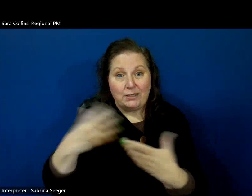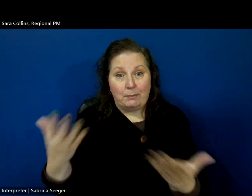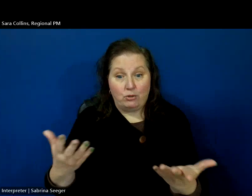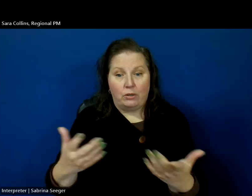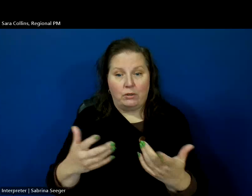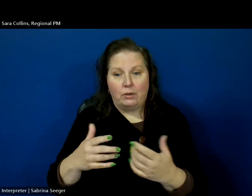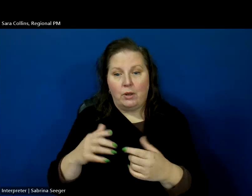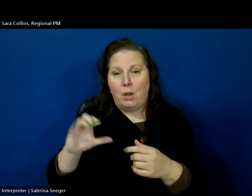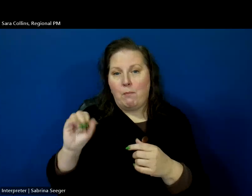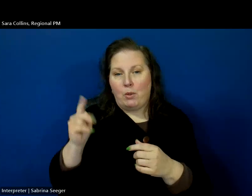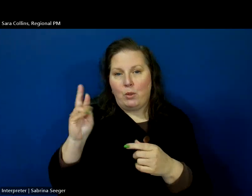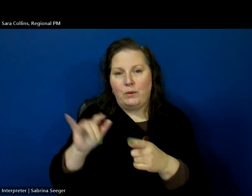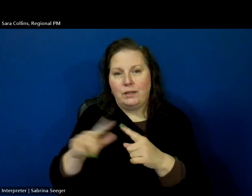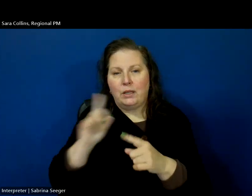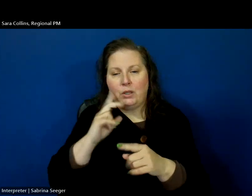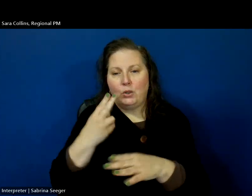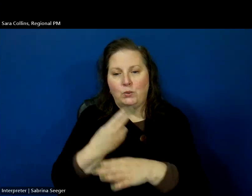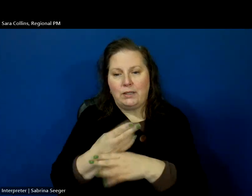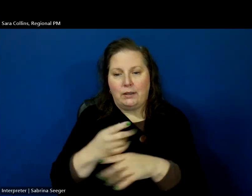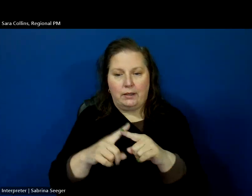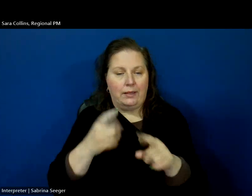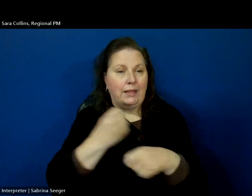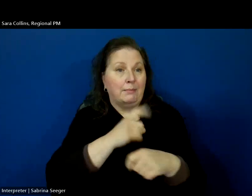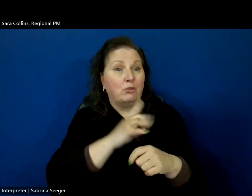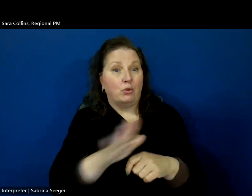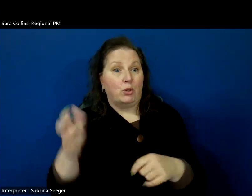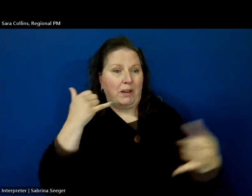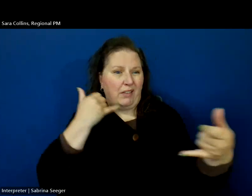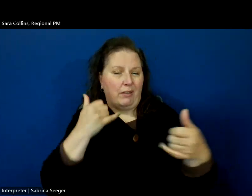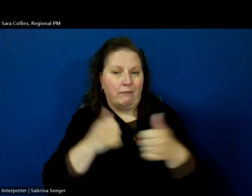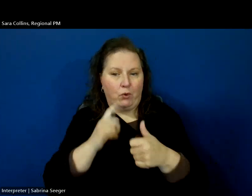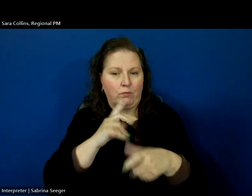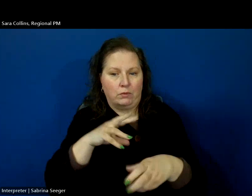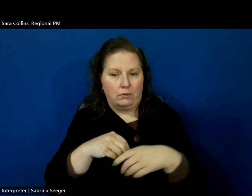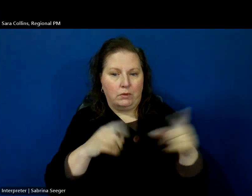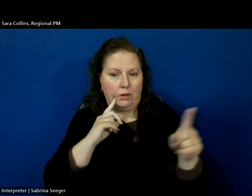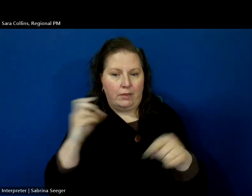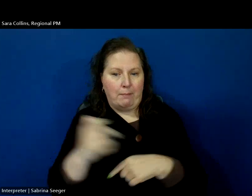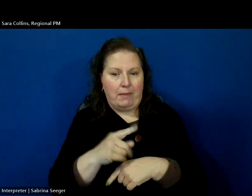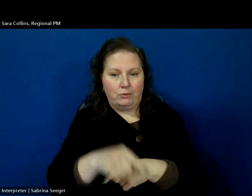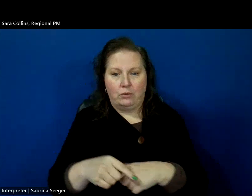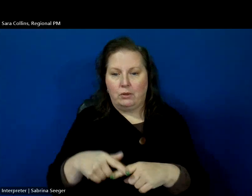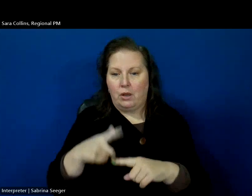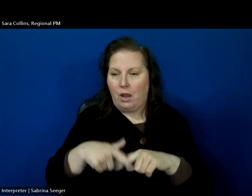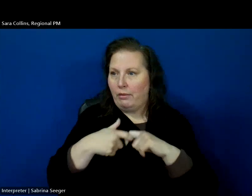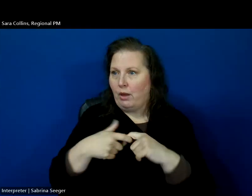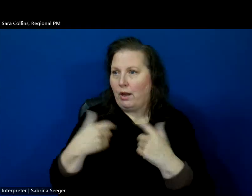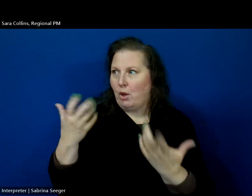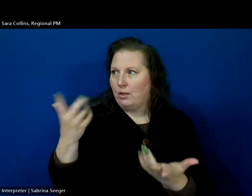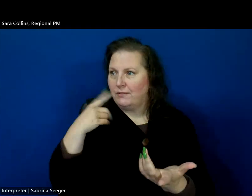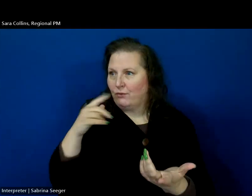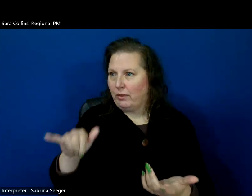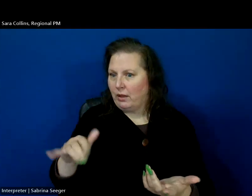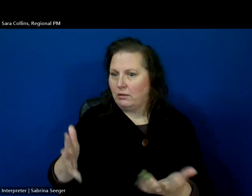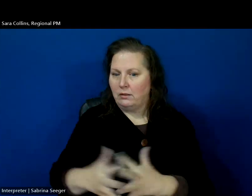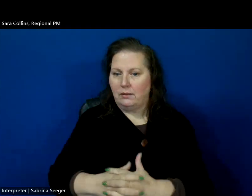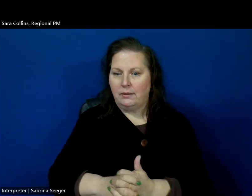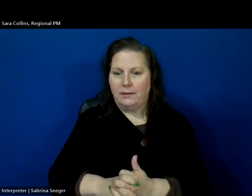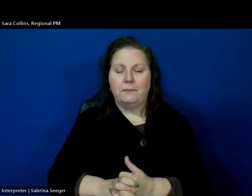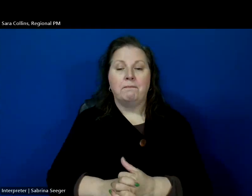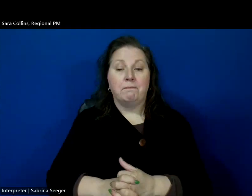pole owning utilities should be. Let's make sure no one else on the phone wants to. Let me come right back to you. I just did that. Okay.